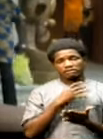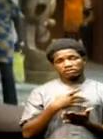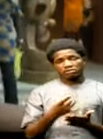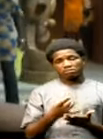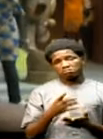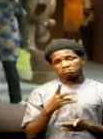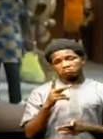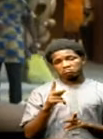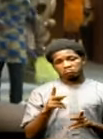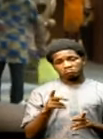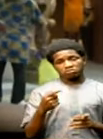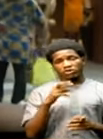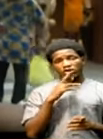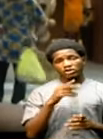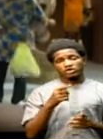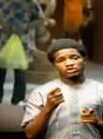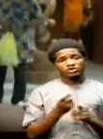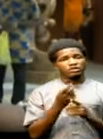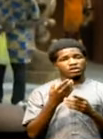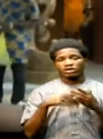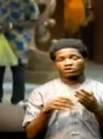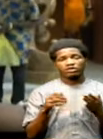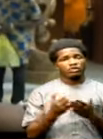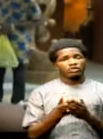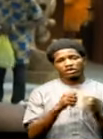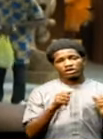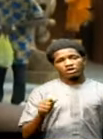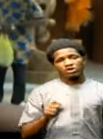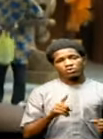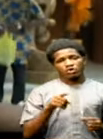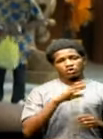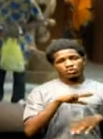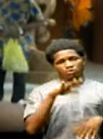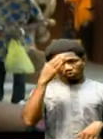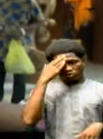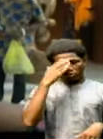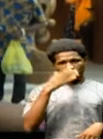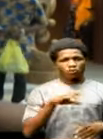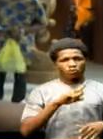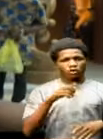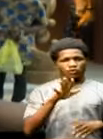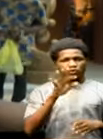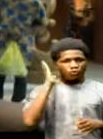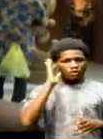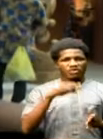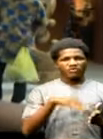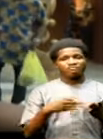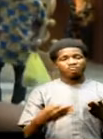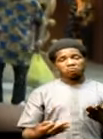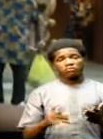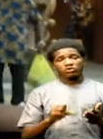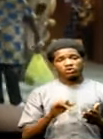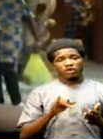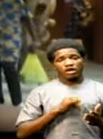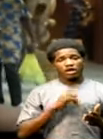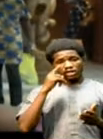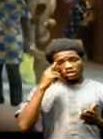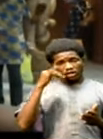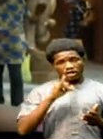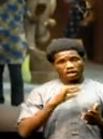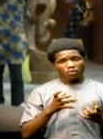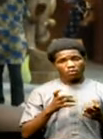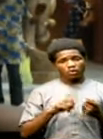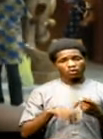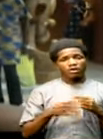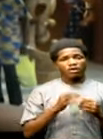just going into an atmosphere you don't even know where you are going to fall in. So I think I want to appreciate the head